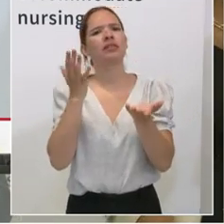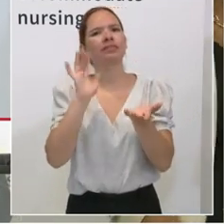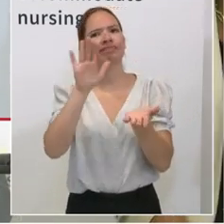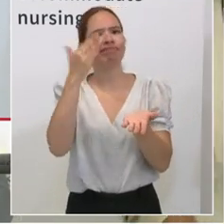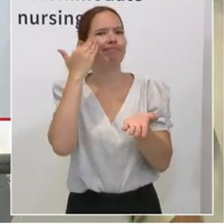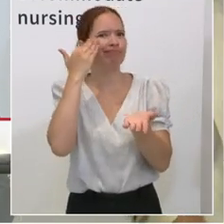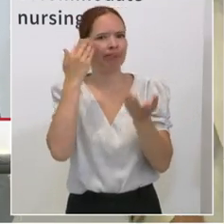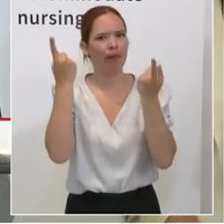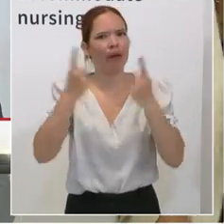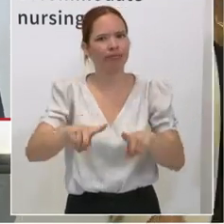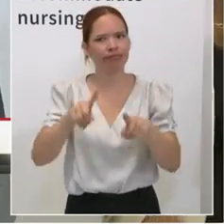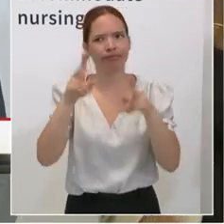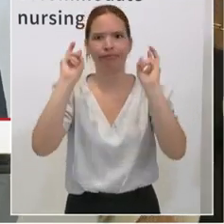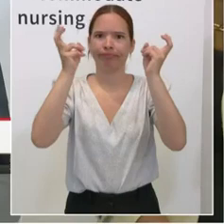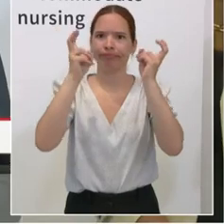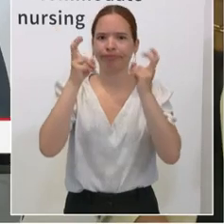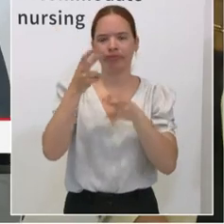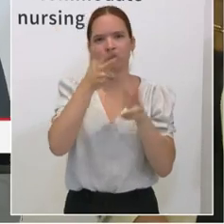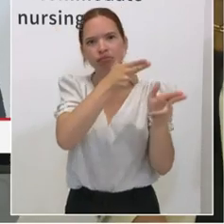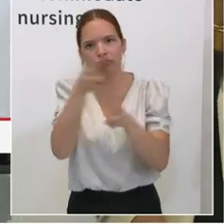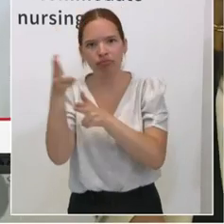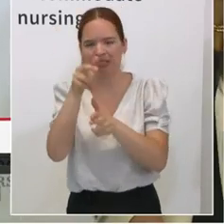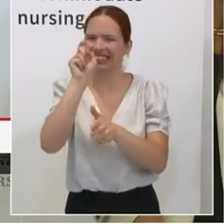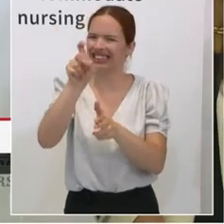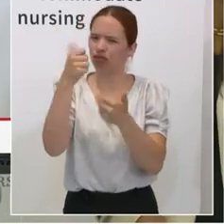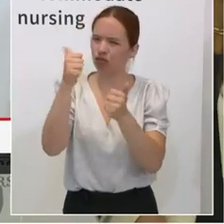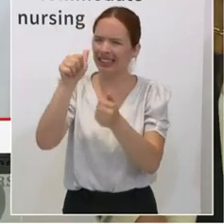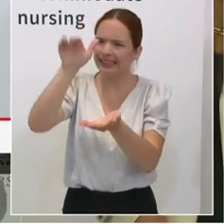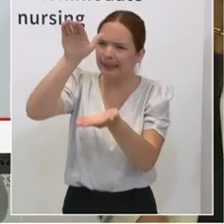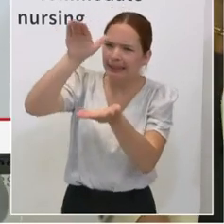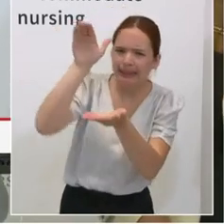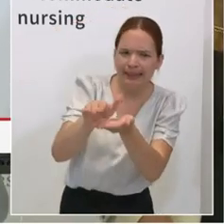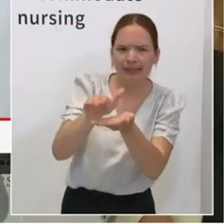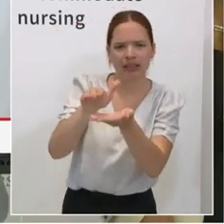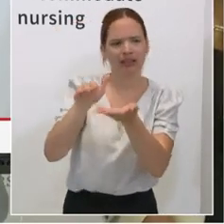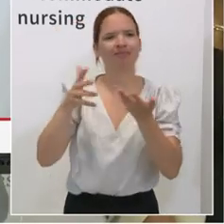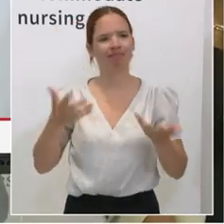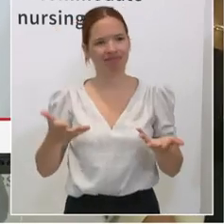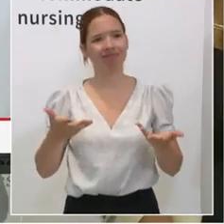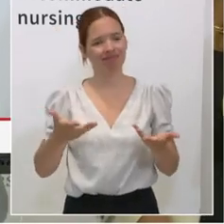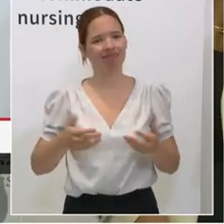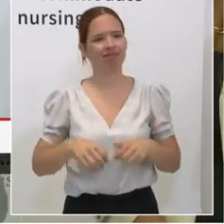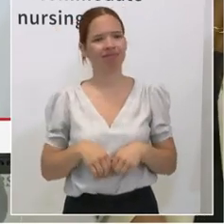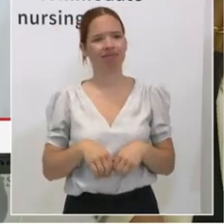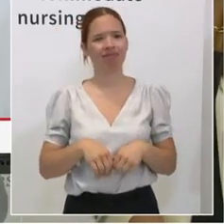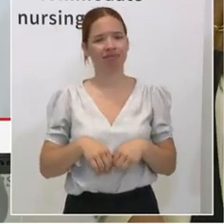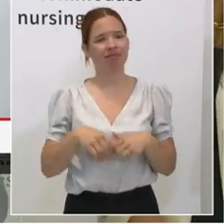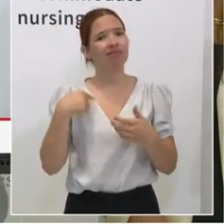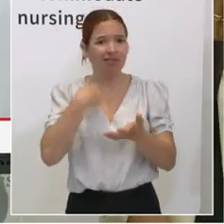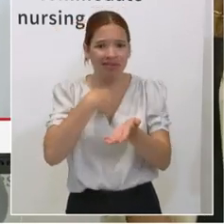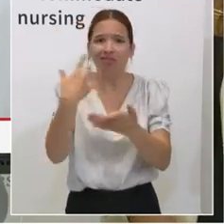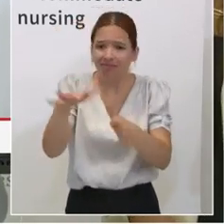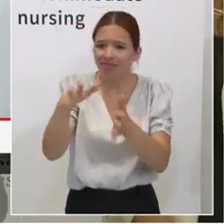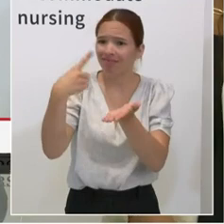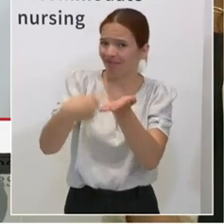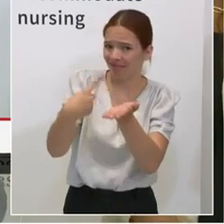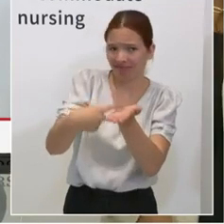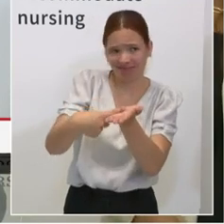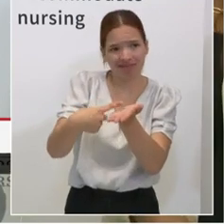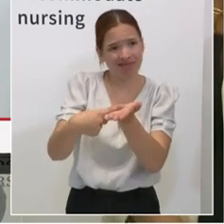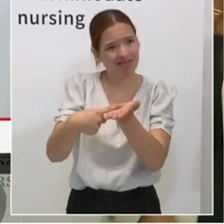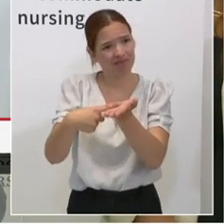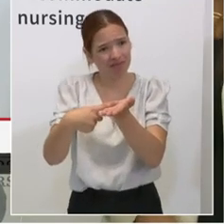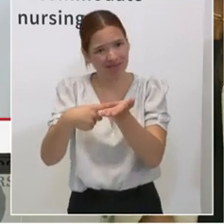I want to specifically highlight the ongoing work of the Trauma and Violence Prevention Center of Excellence. We have